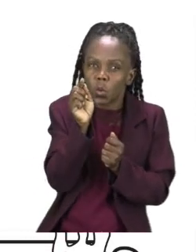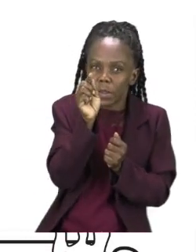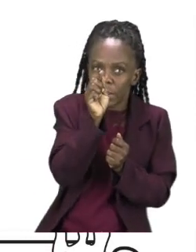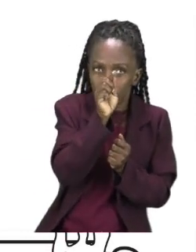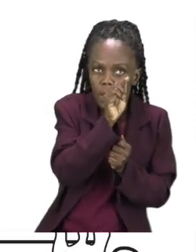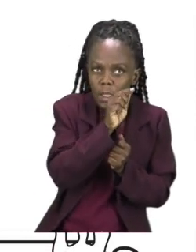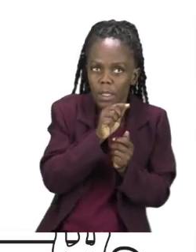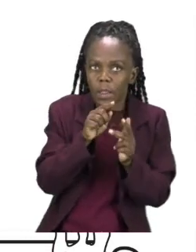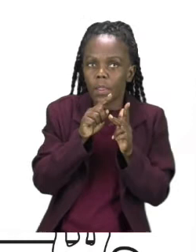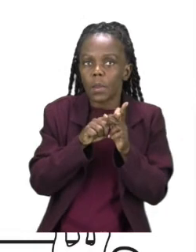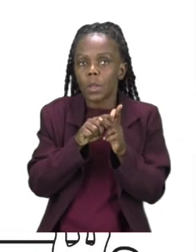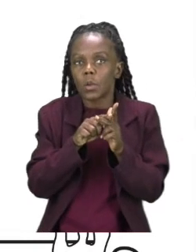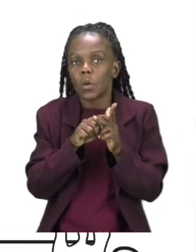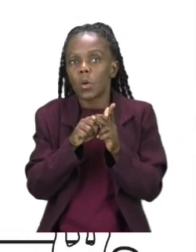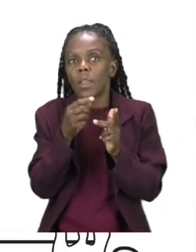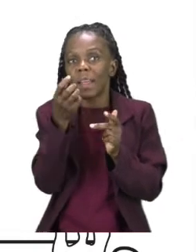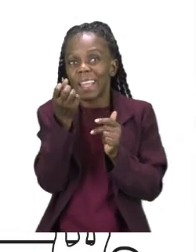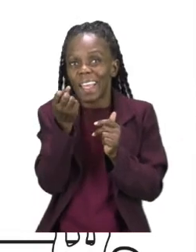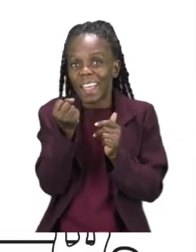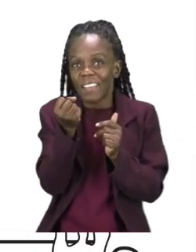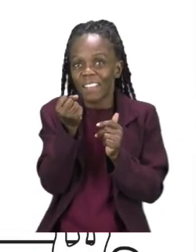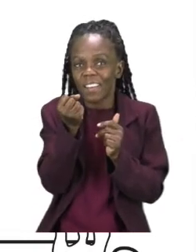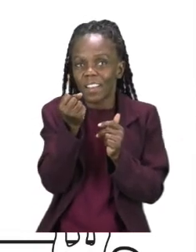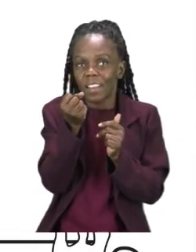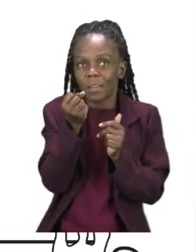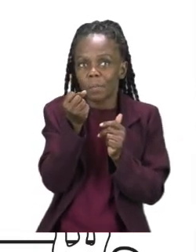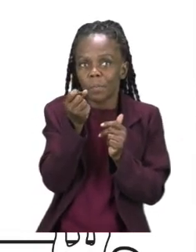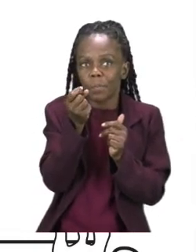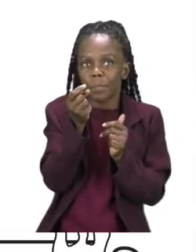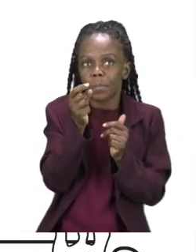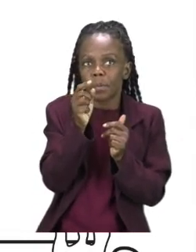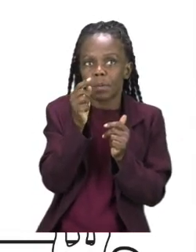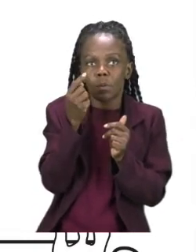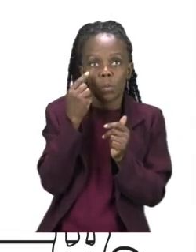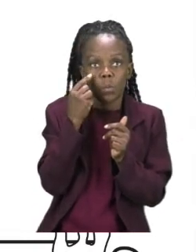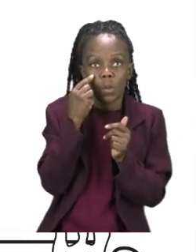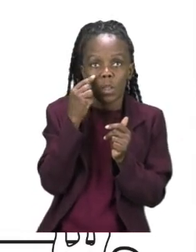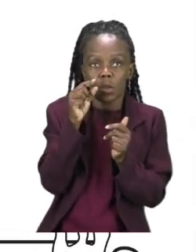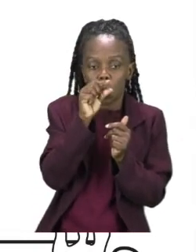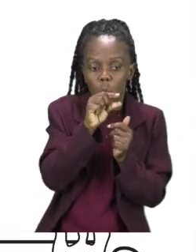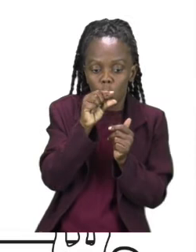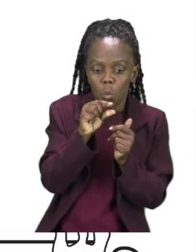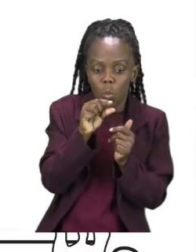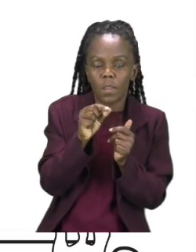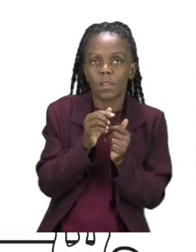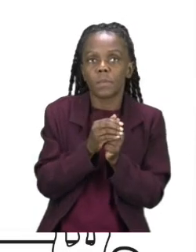words in it. Now our sight words for today are